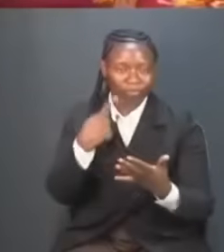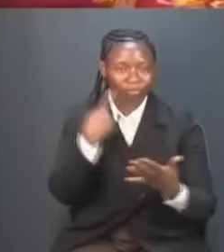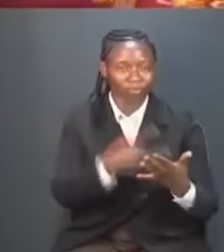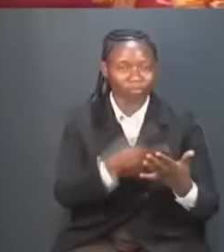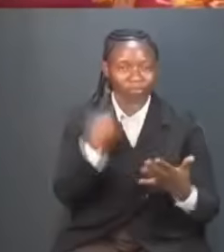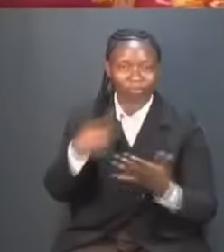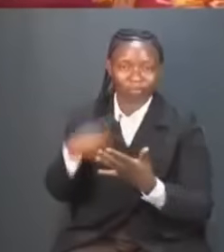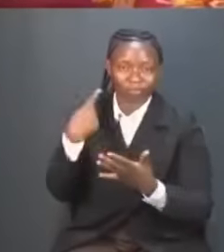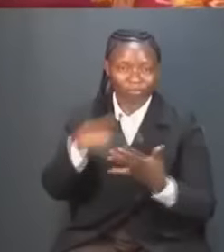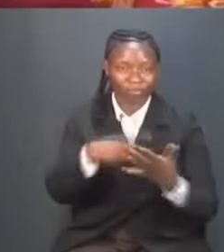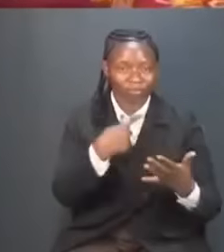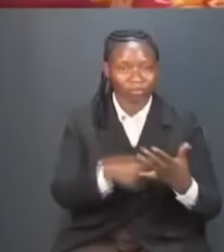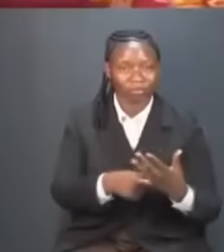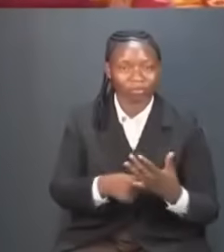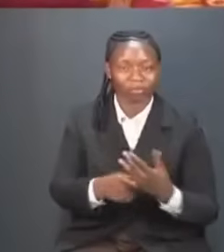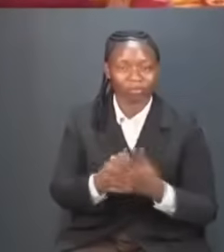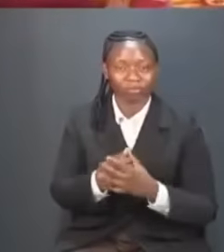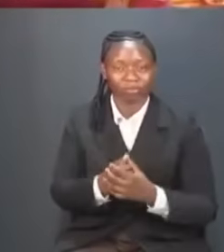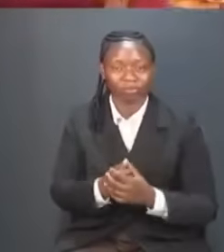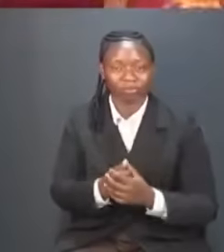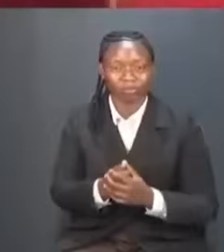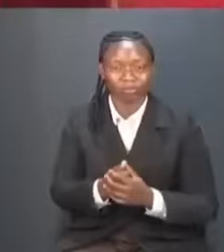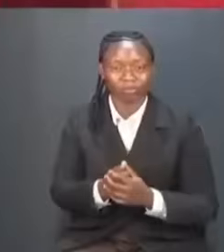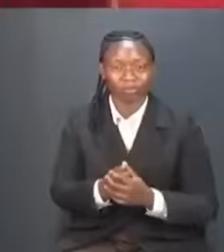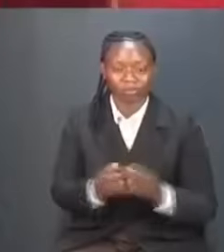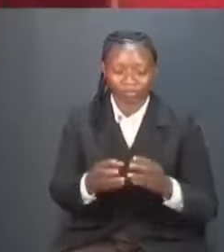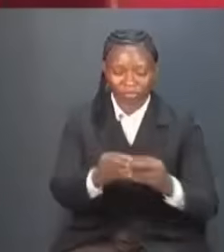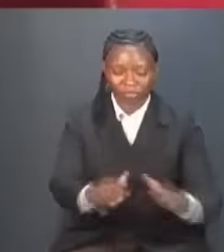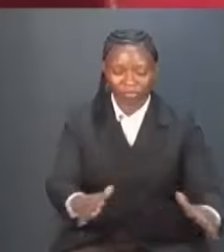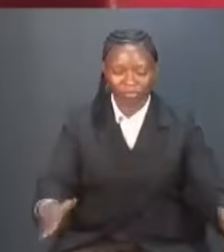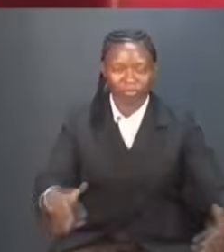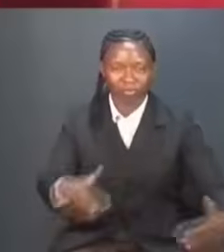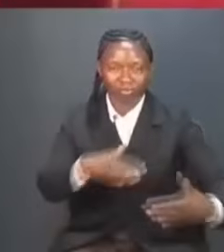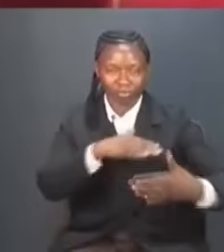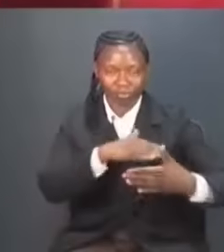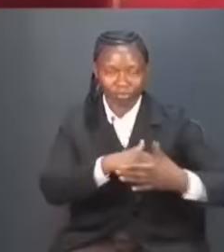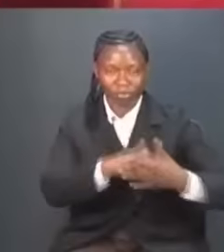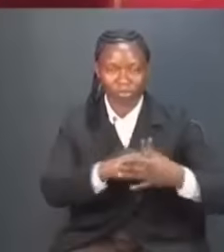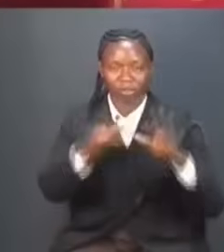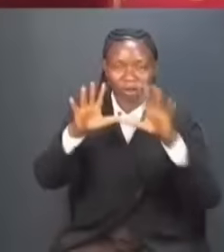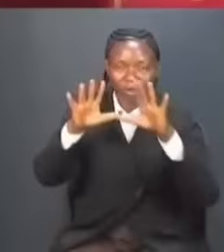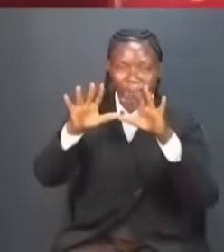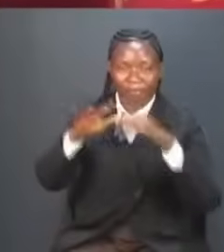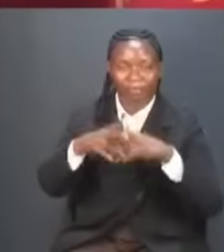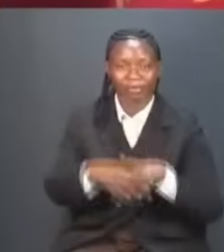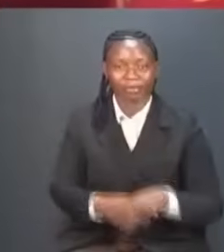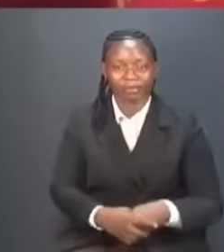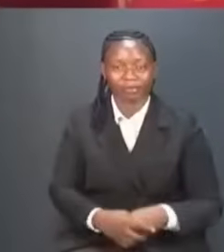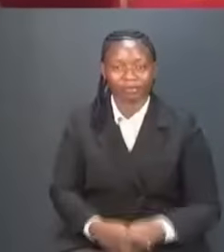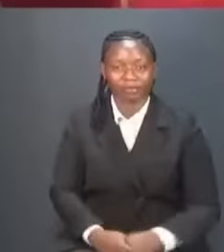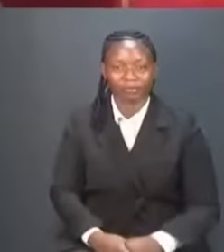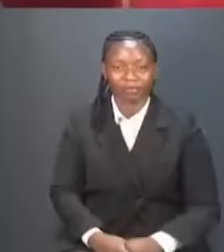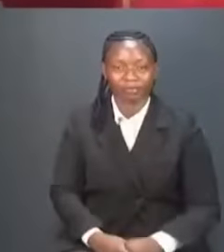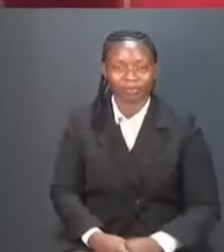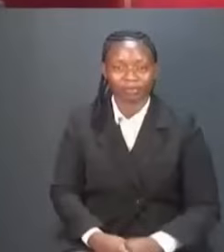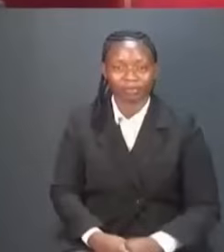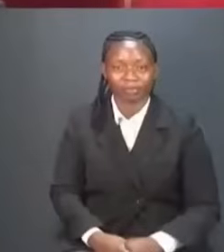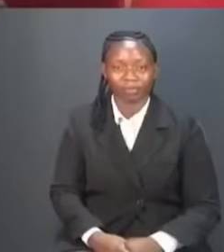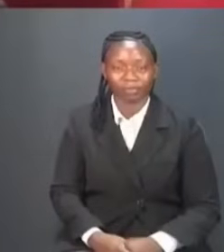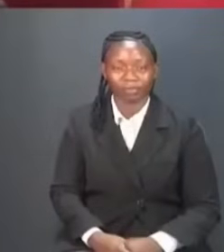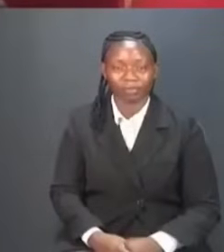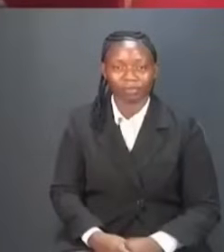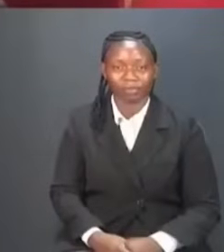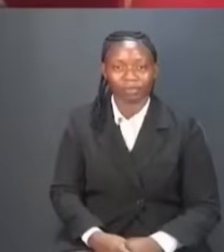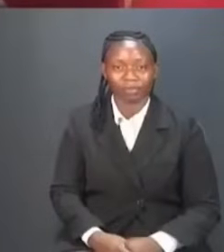entry, the airports, seaports, land borders to prevent pest introduction. Conduct surveillance